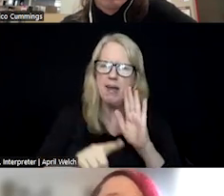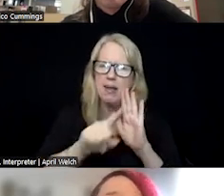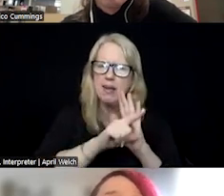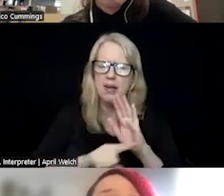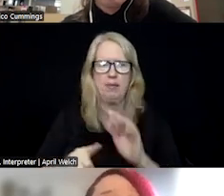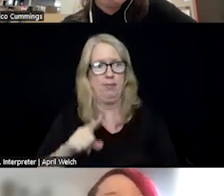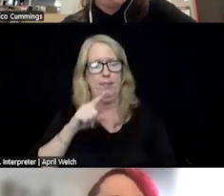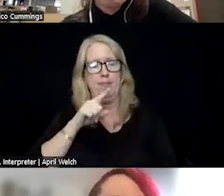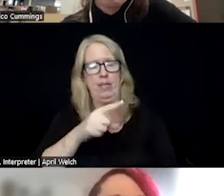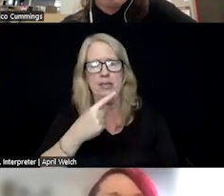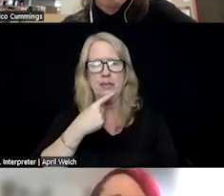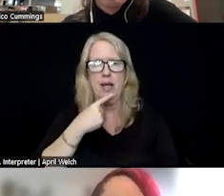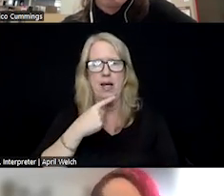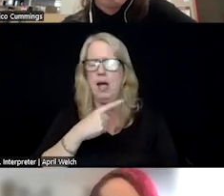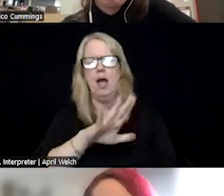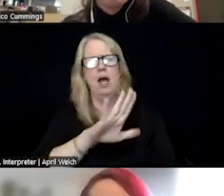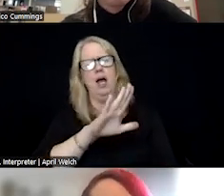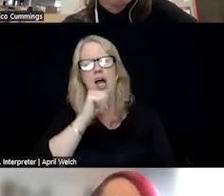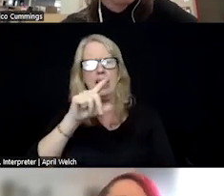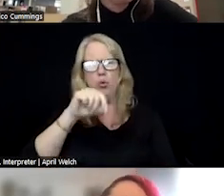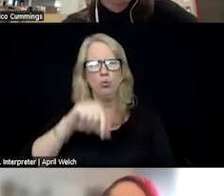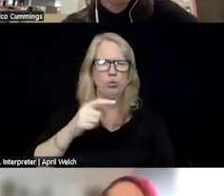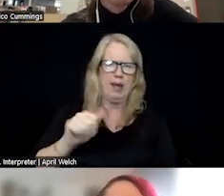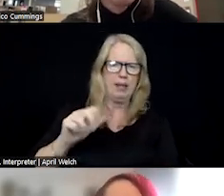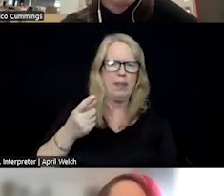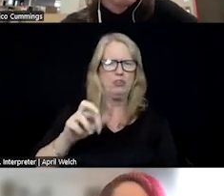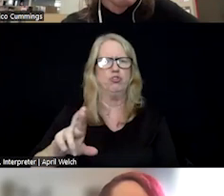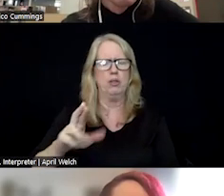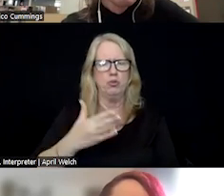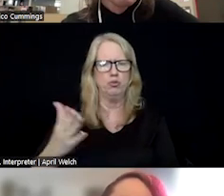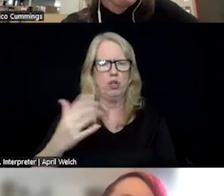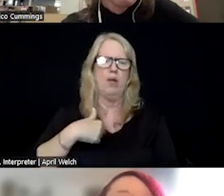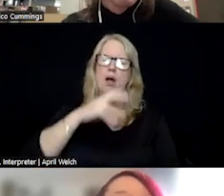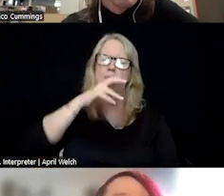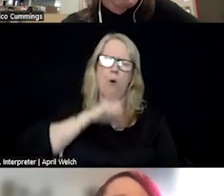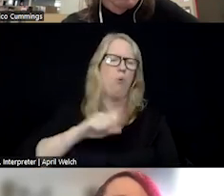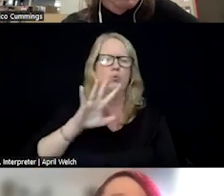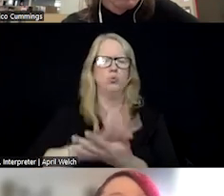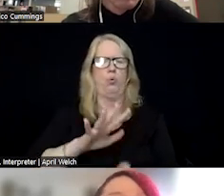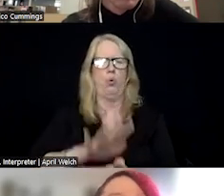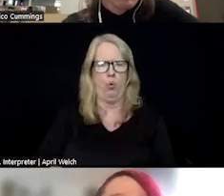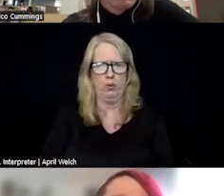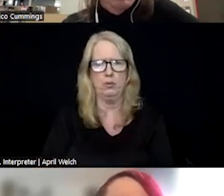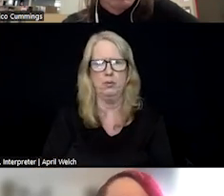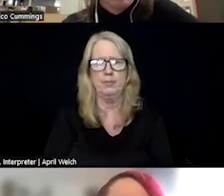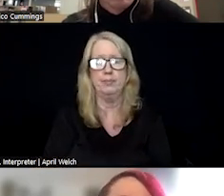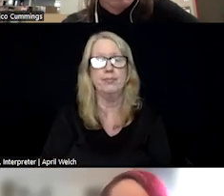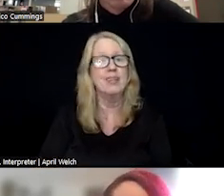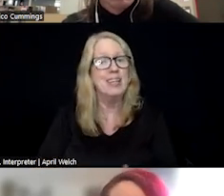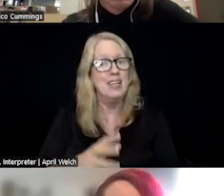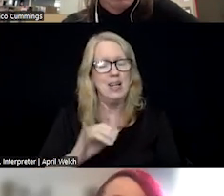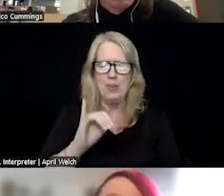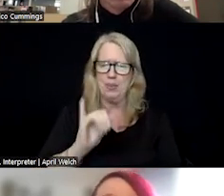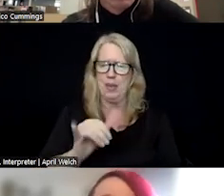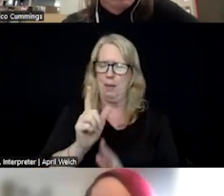said, "I don't do any of this gender stuff. I'm old school." And that was kind of like a moment